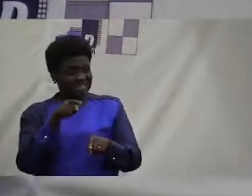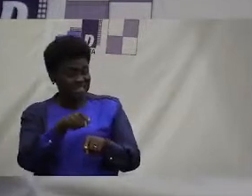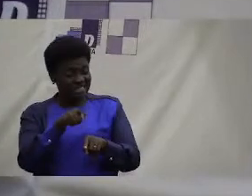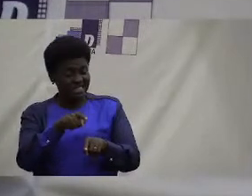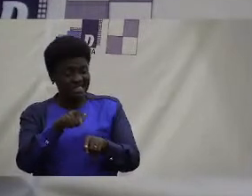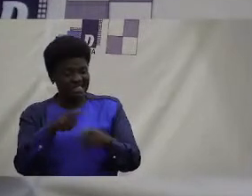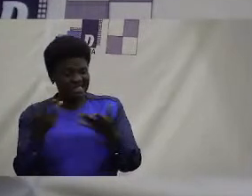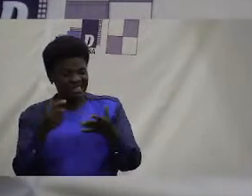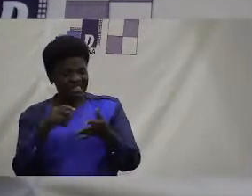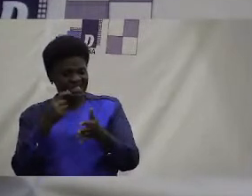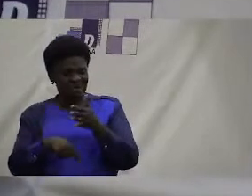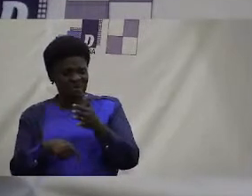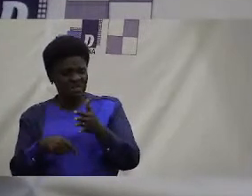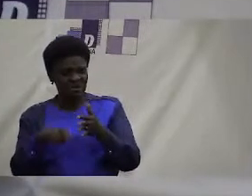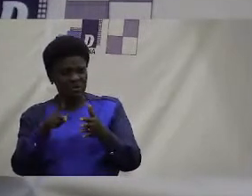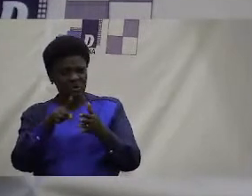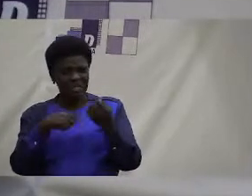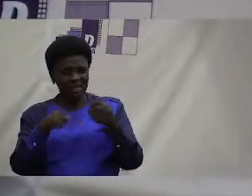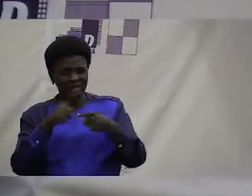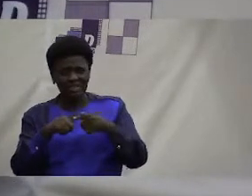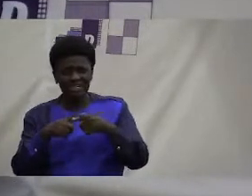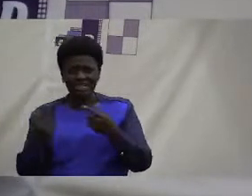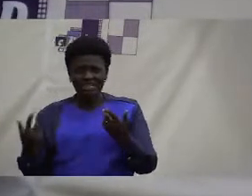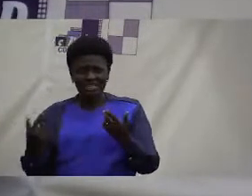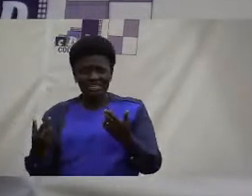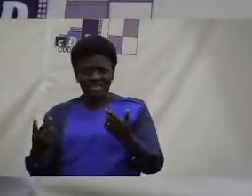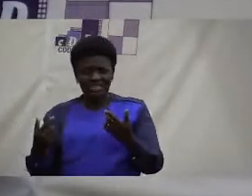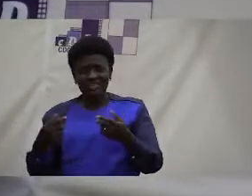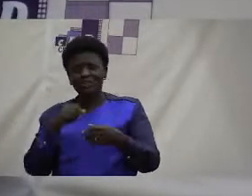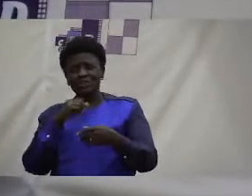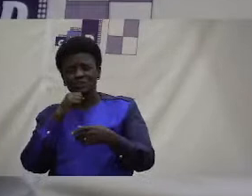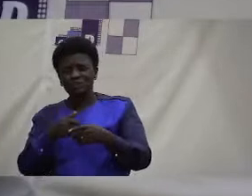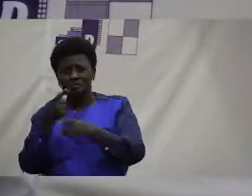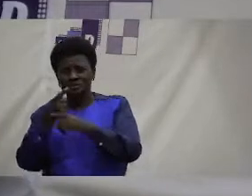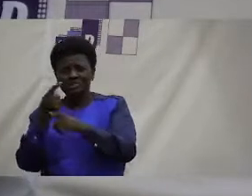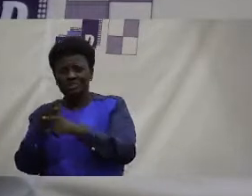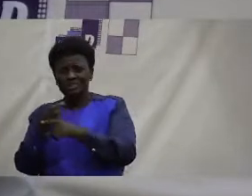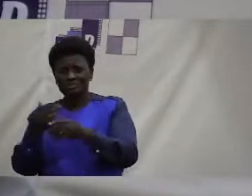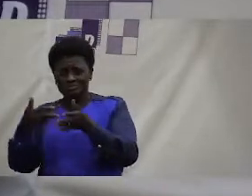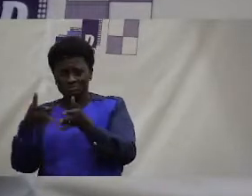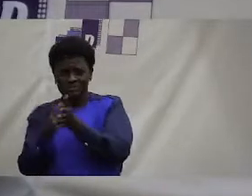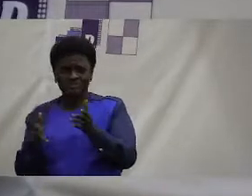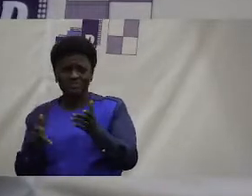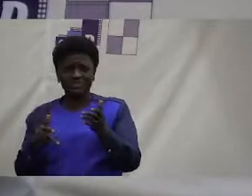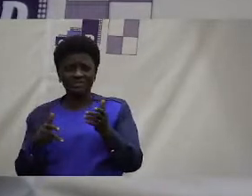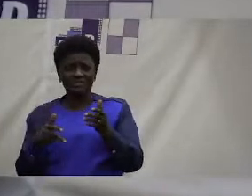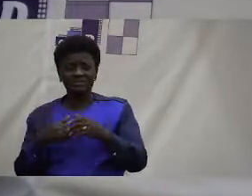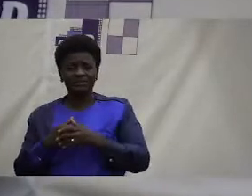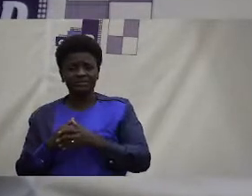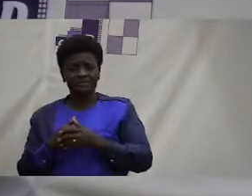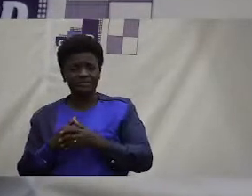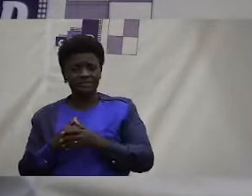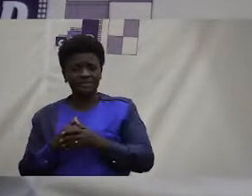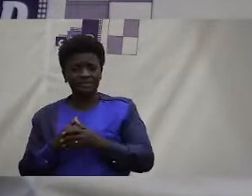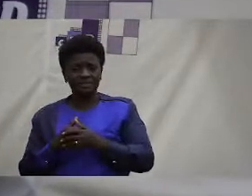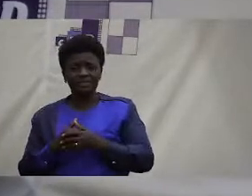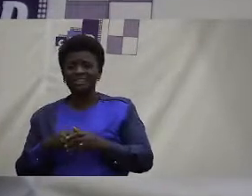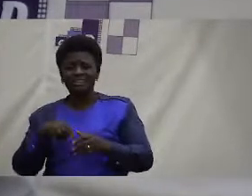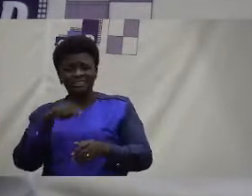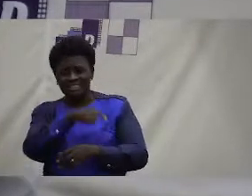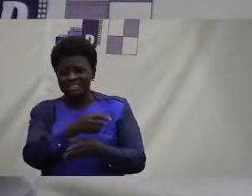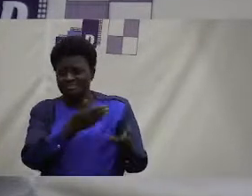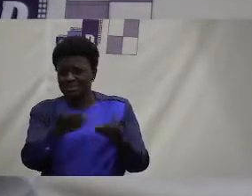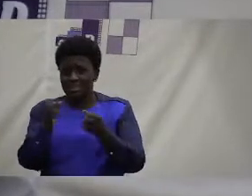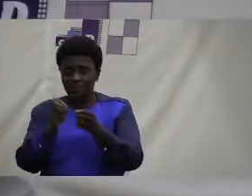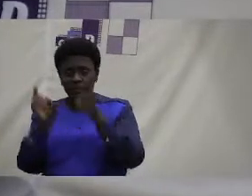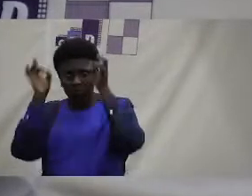Musk, and even talking about paying for verification. In less than 2 days, evict a lot of